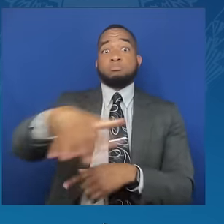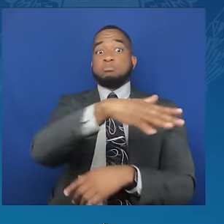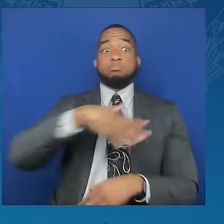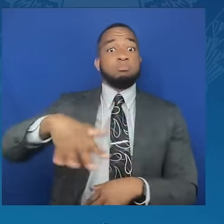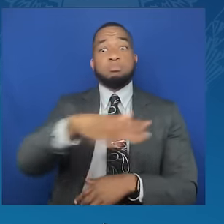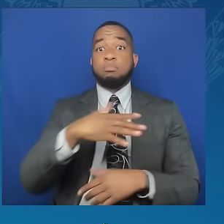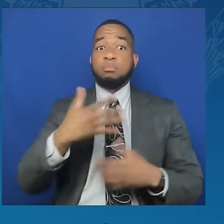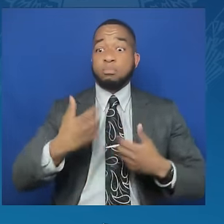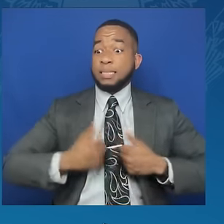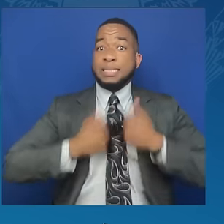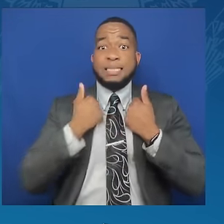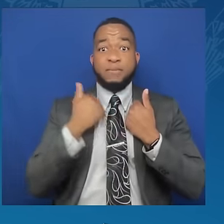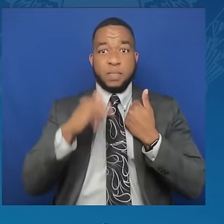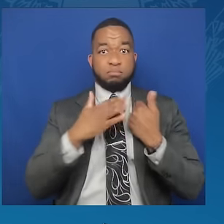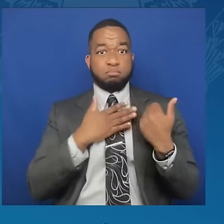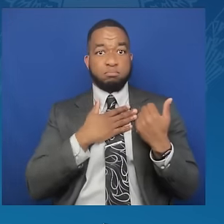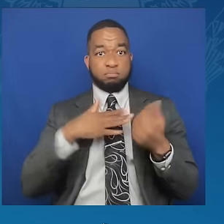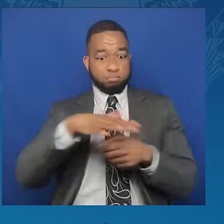Talk to me, church.